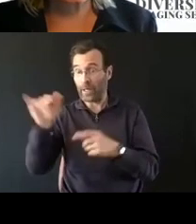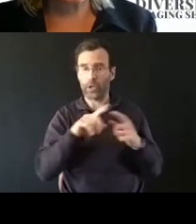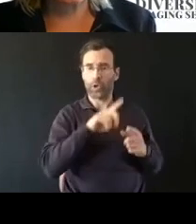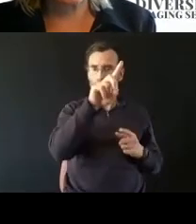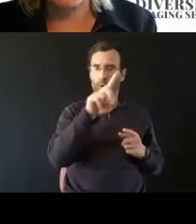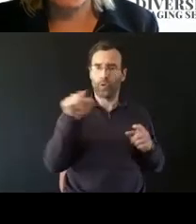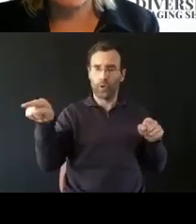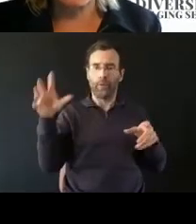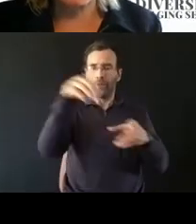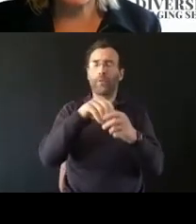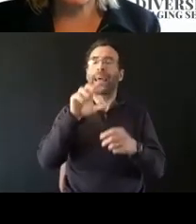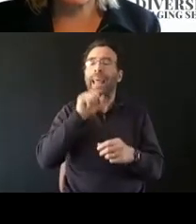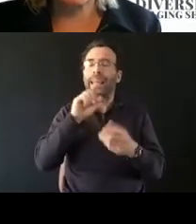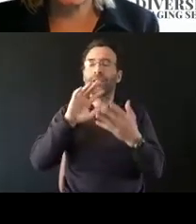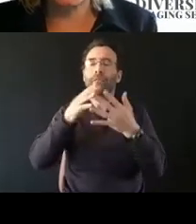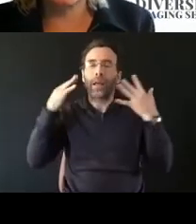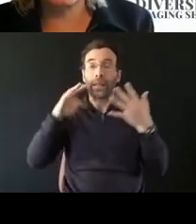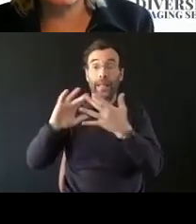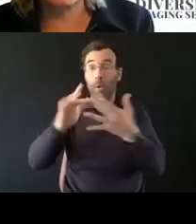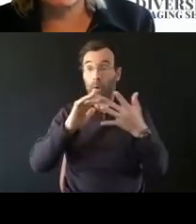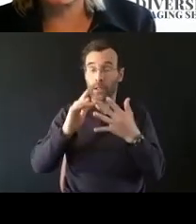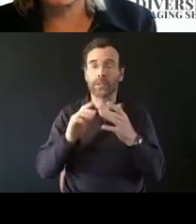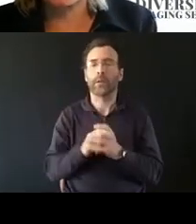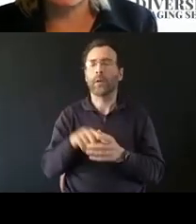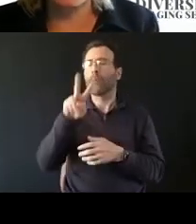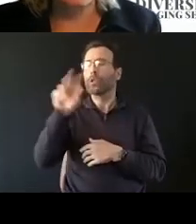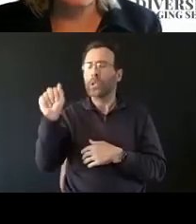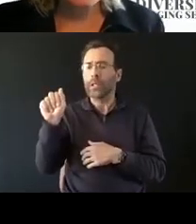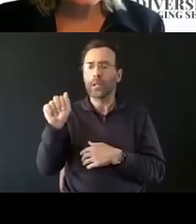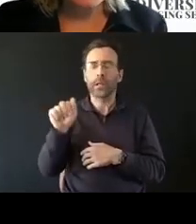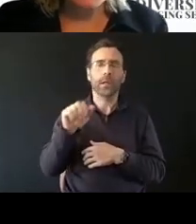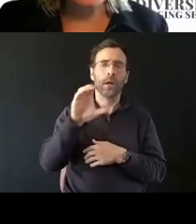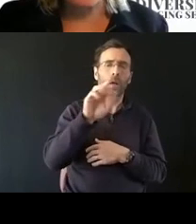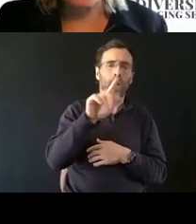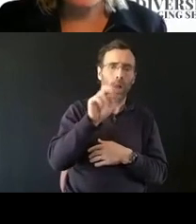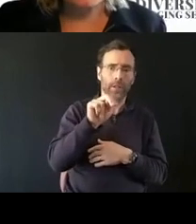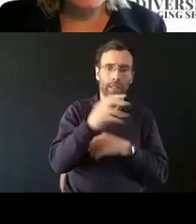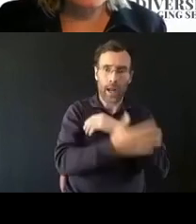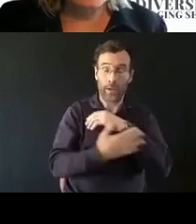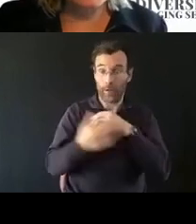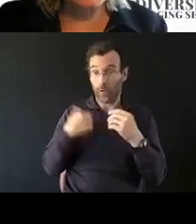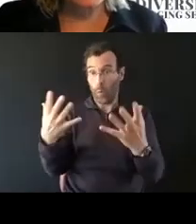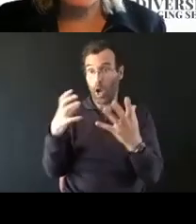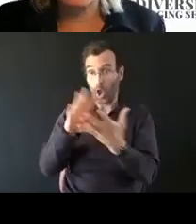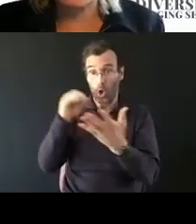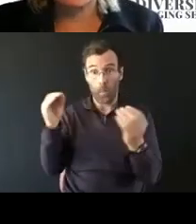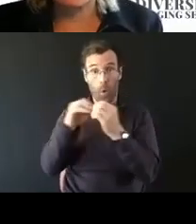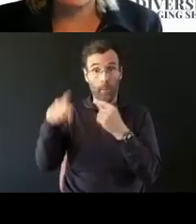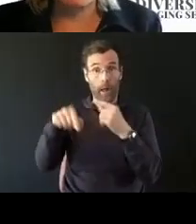potentially 2 more coming soon, which would be Virginia and possibly Carleton County. So if you want to learn more about this